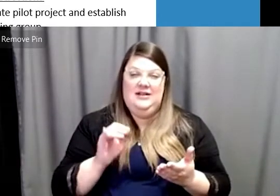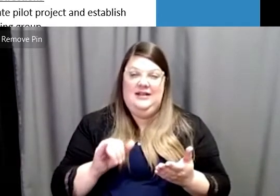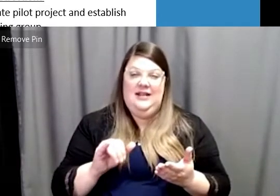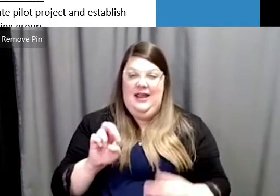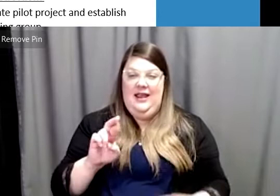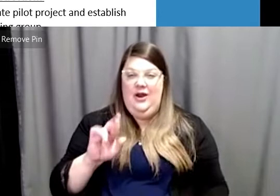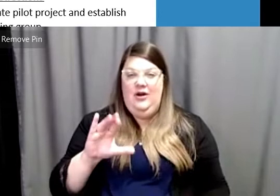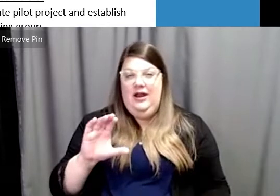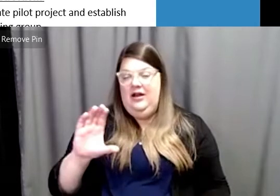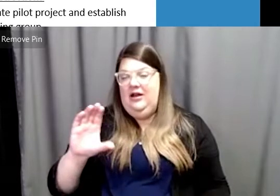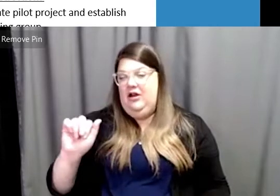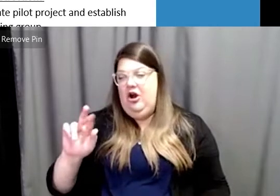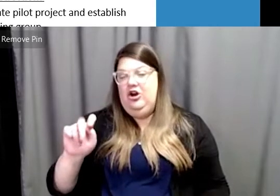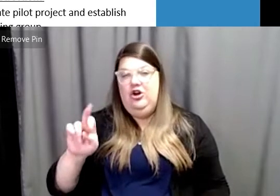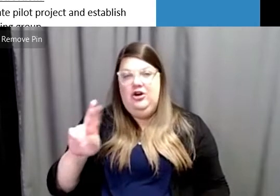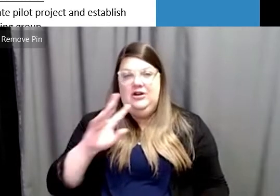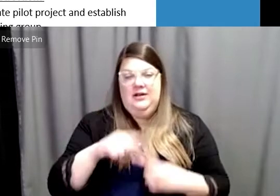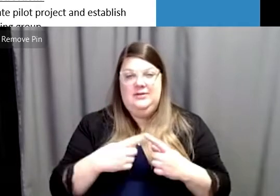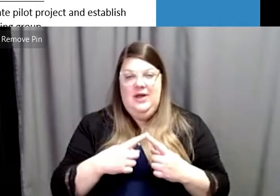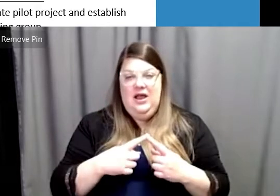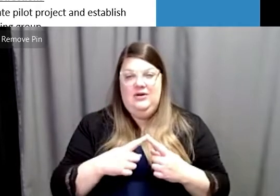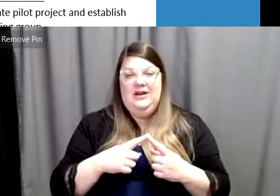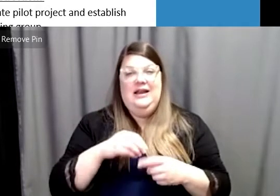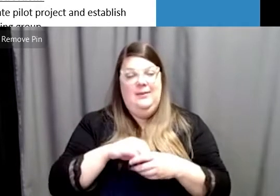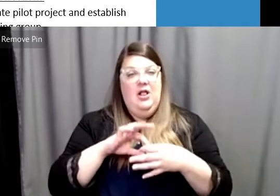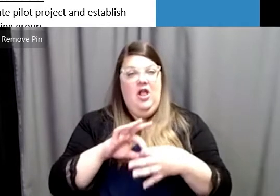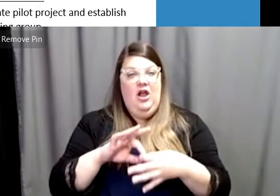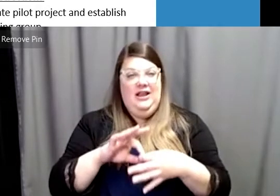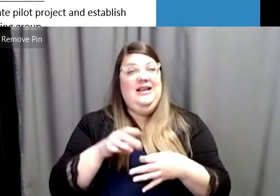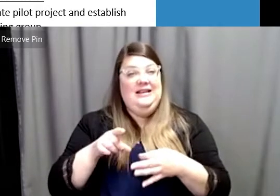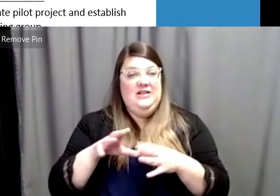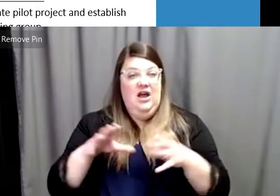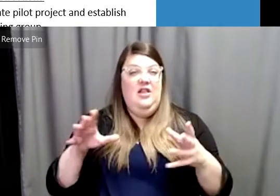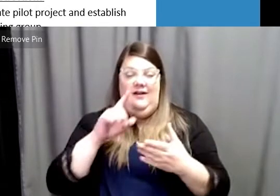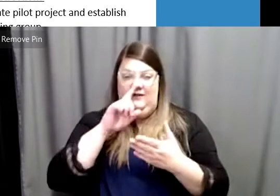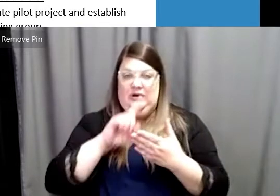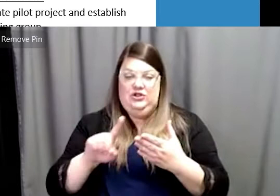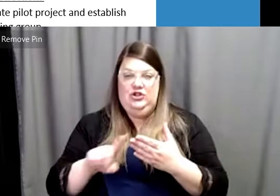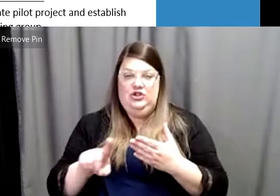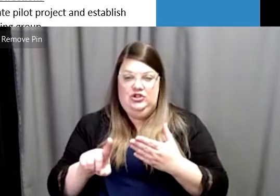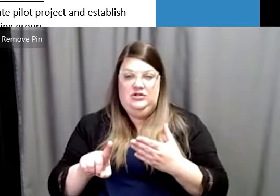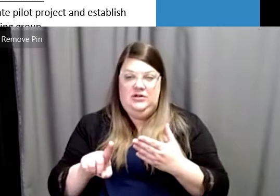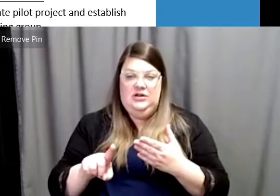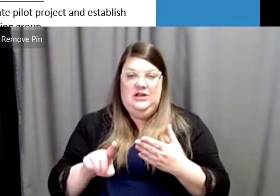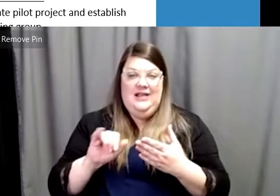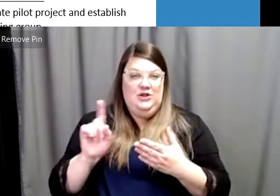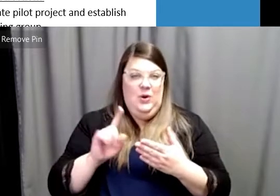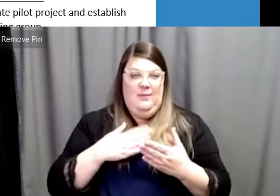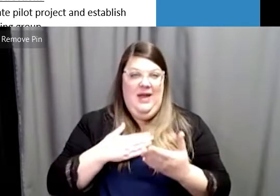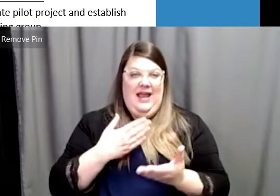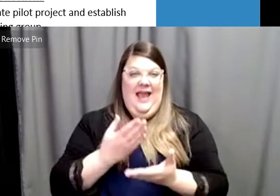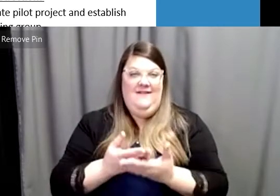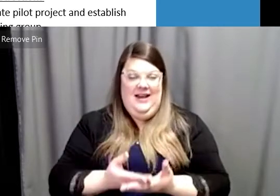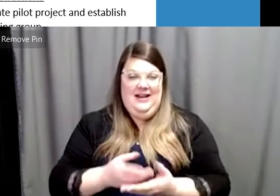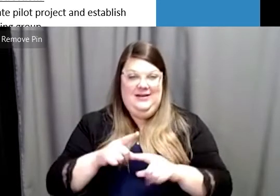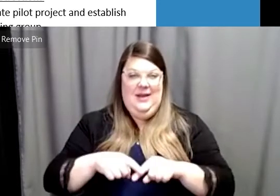Carter talks about in belonging, and he's done a lot of research, and this is where my evidence-based practice